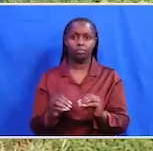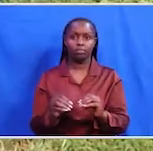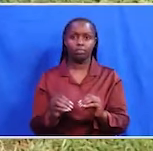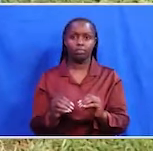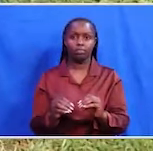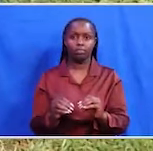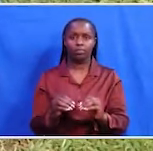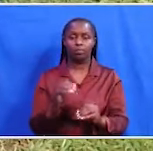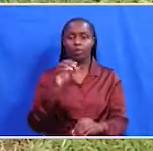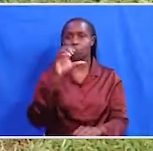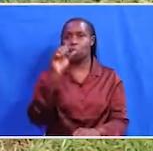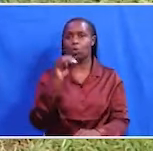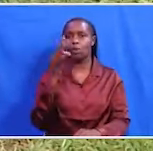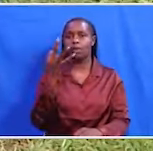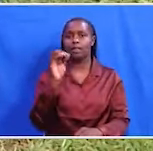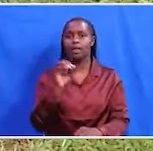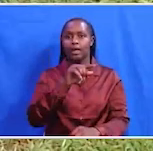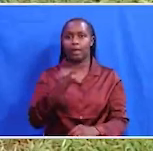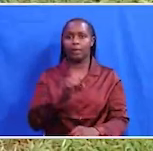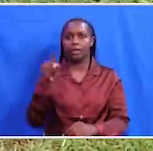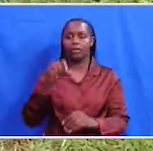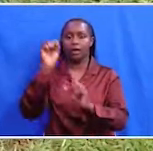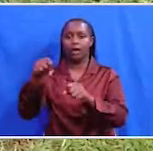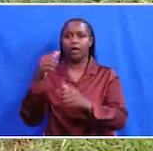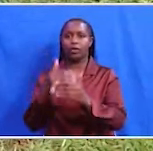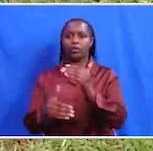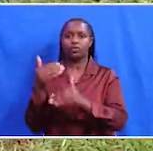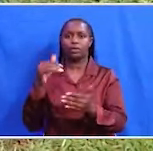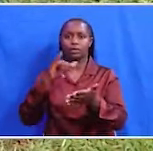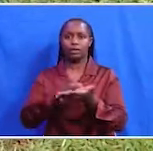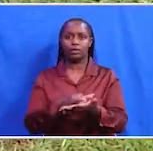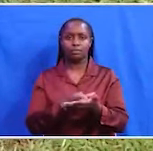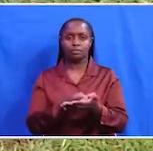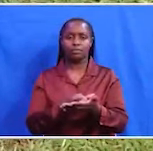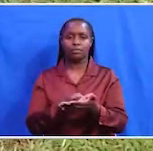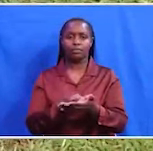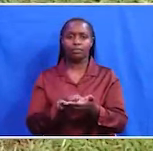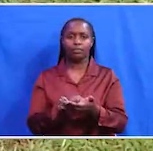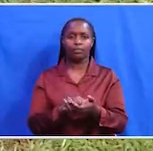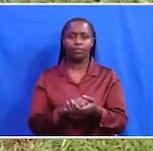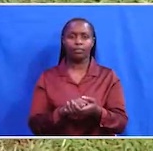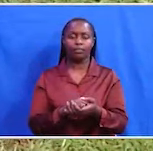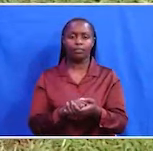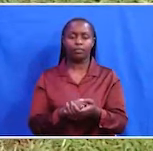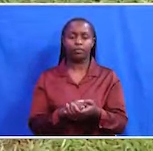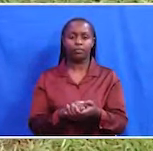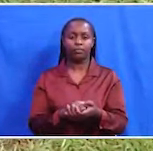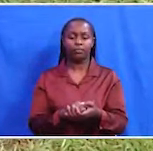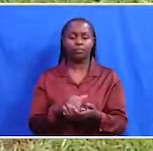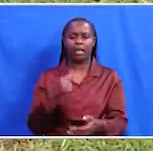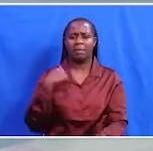So 30 million can construct such a gate? From where you sit? I don't think